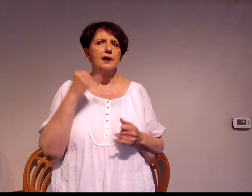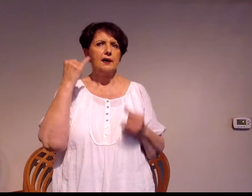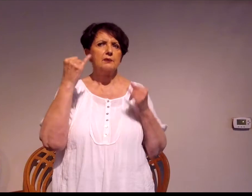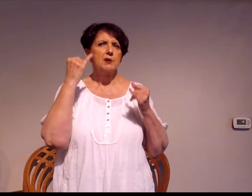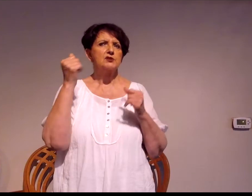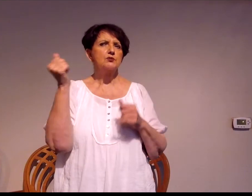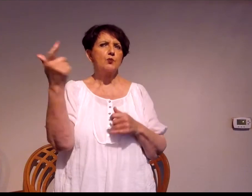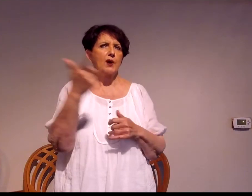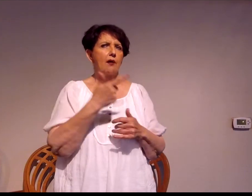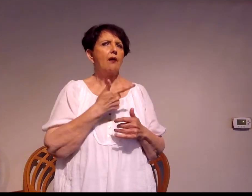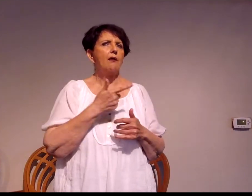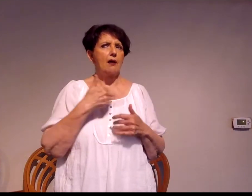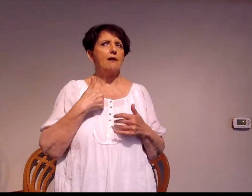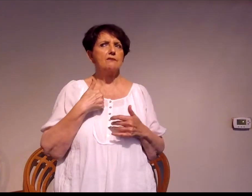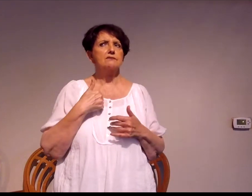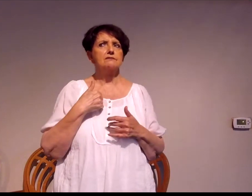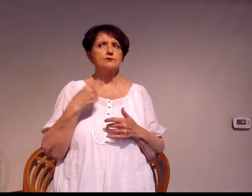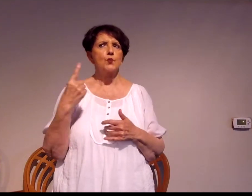least one.